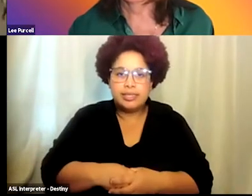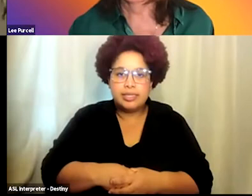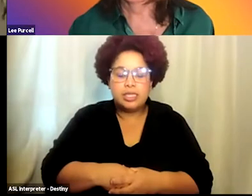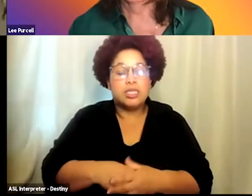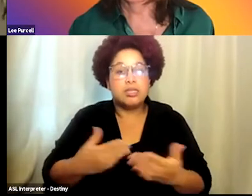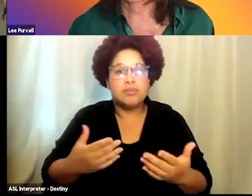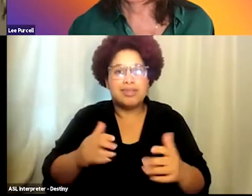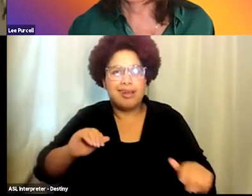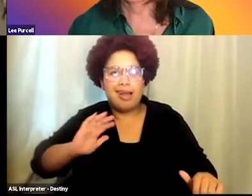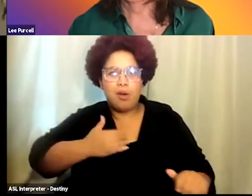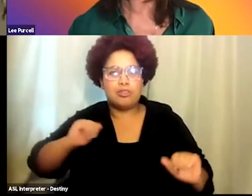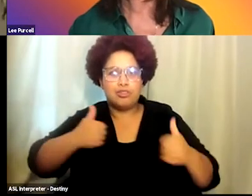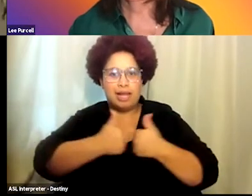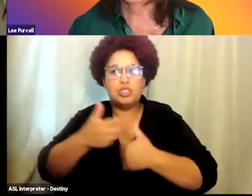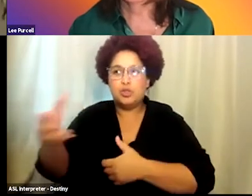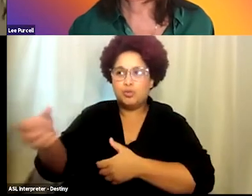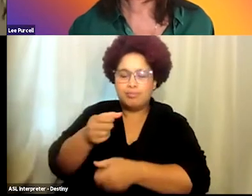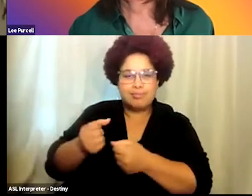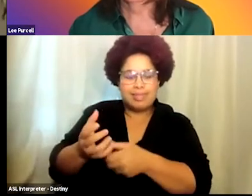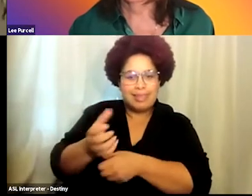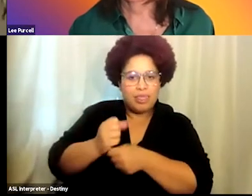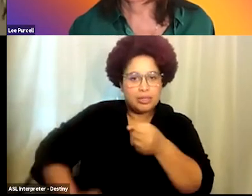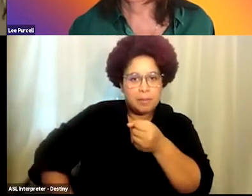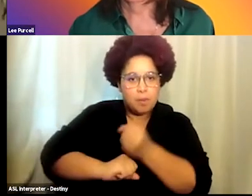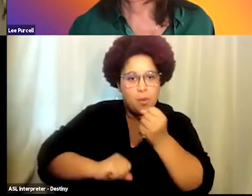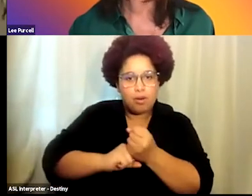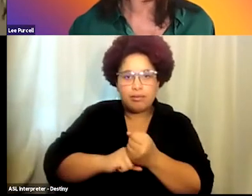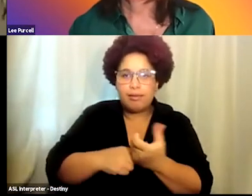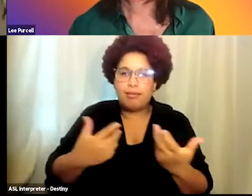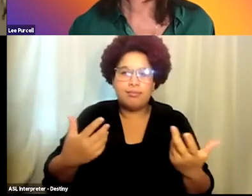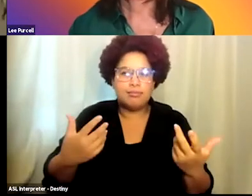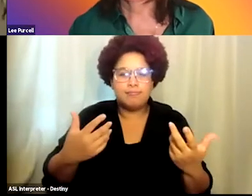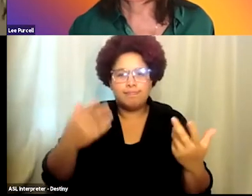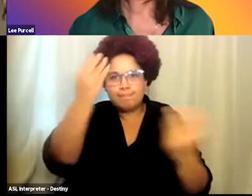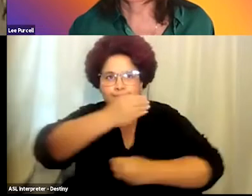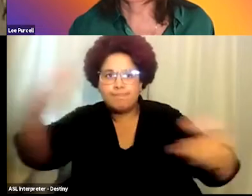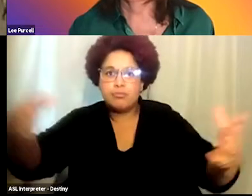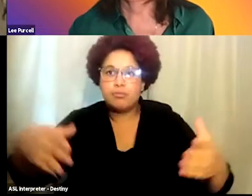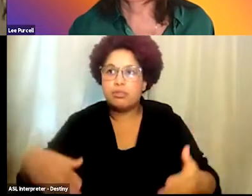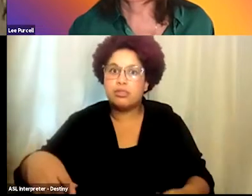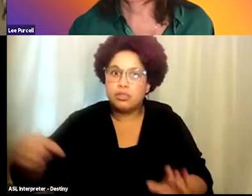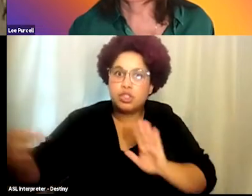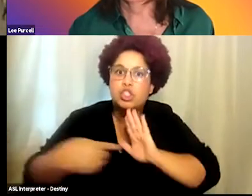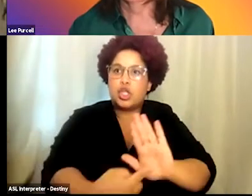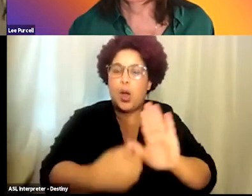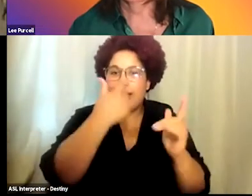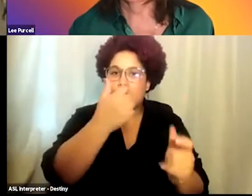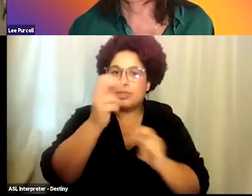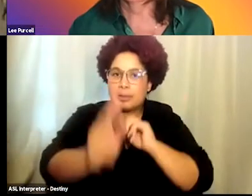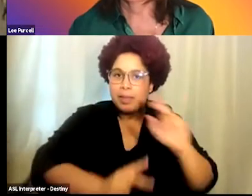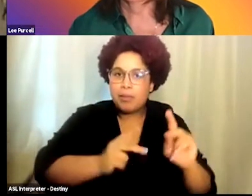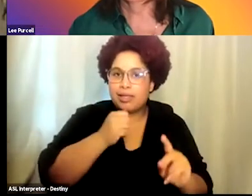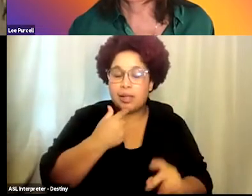get support and to make noise and to show interesting people, not just